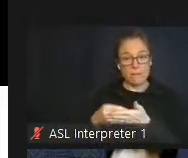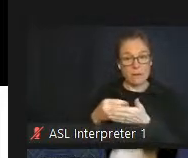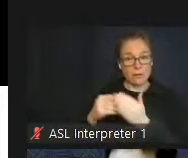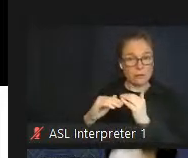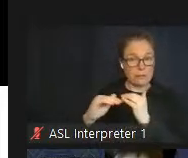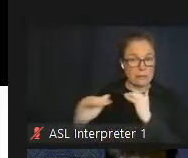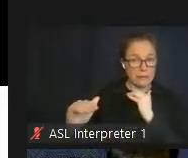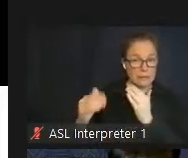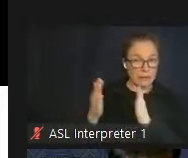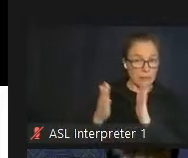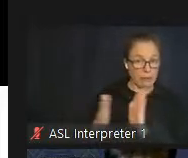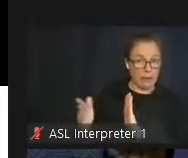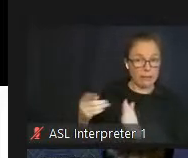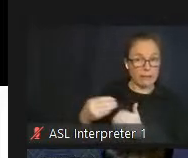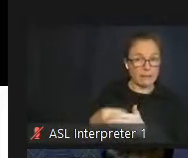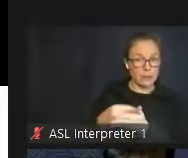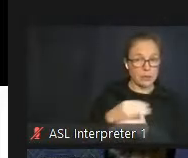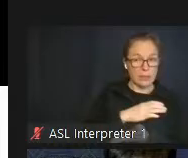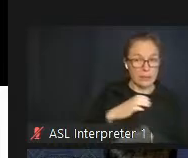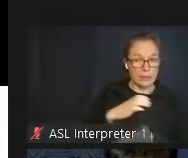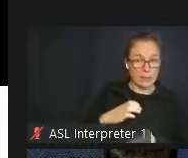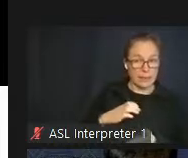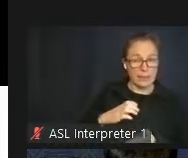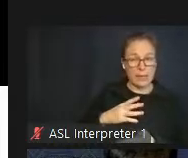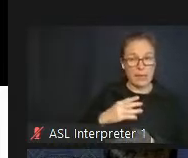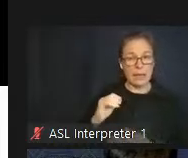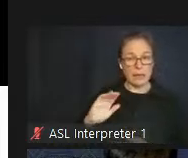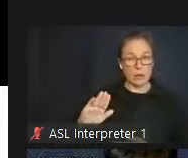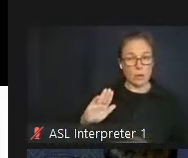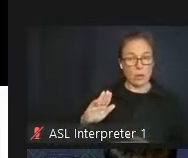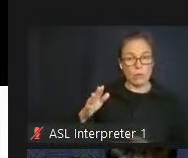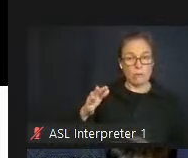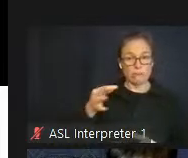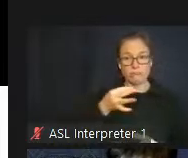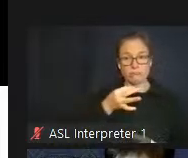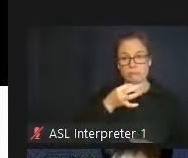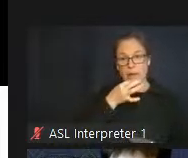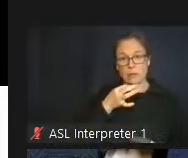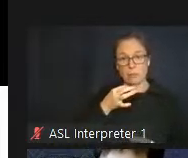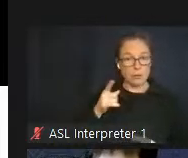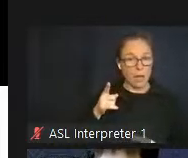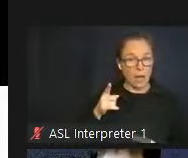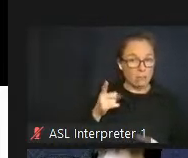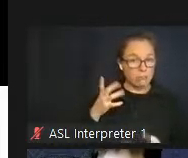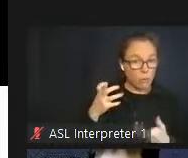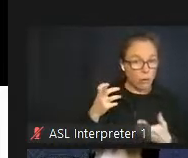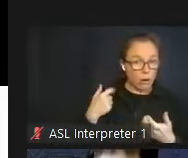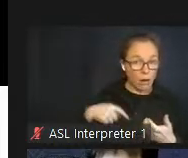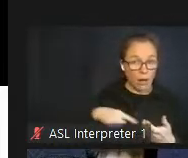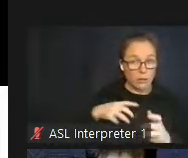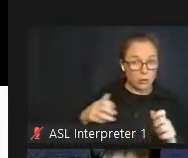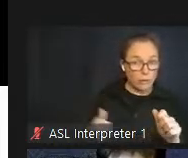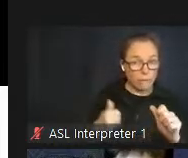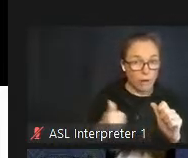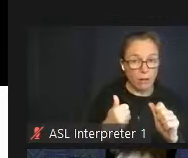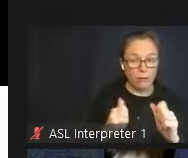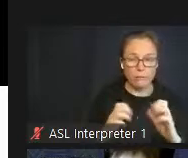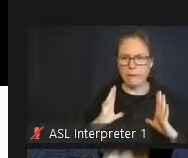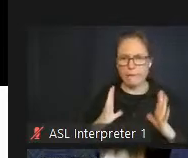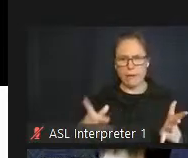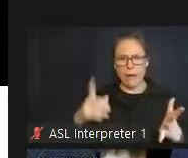this budget committee and your expertise would suggest that we pursue, absolutely open to